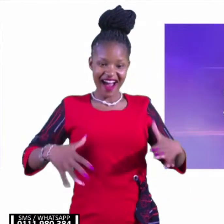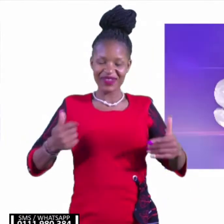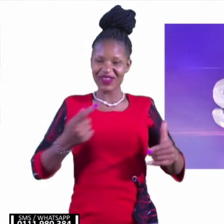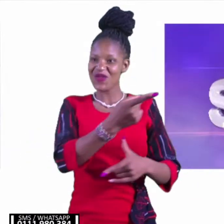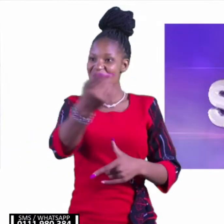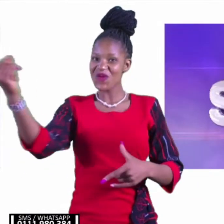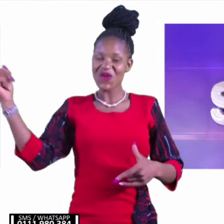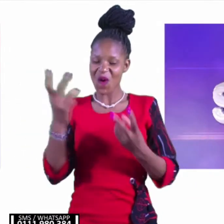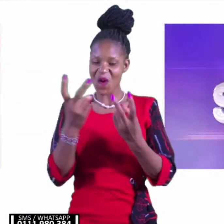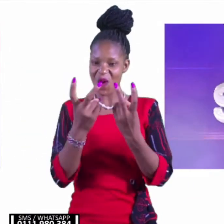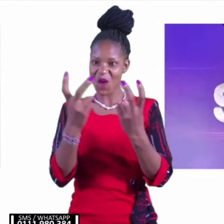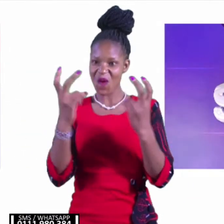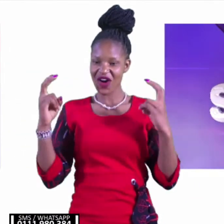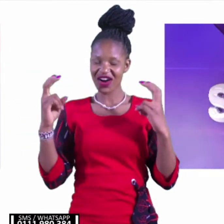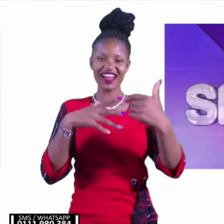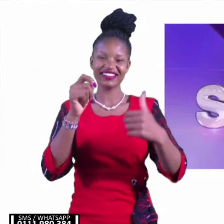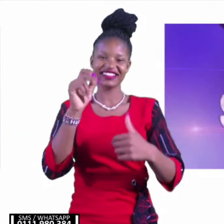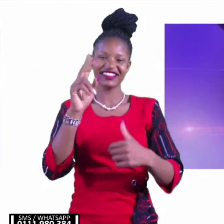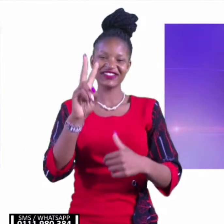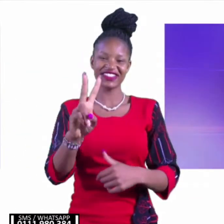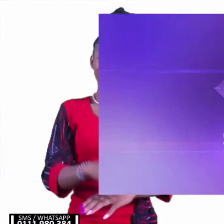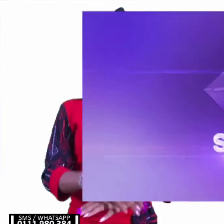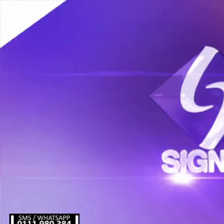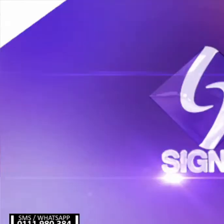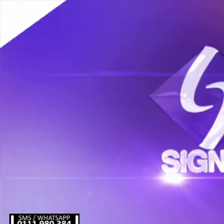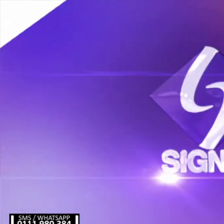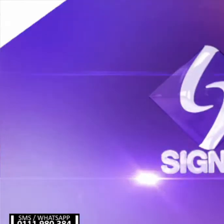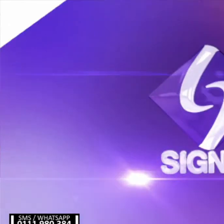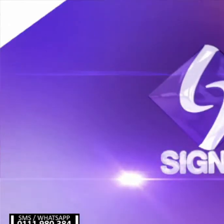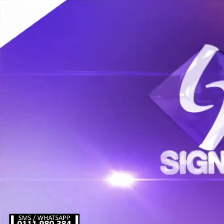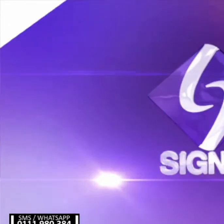We are glad you're watching Science TV.